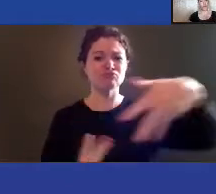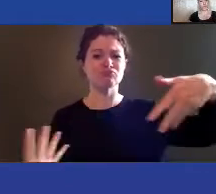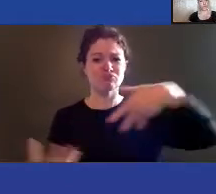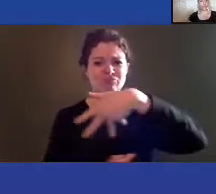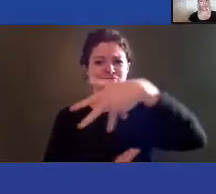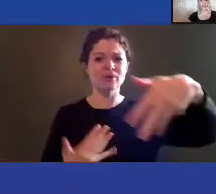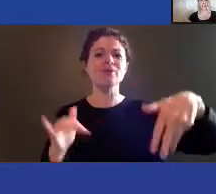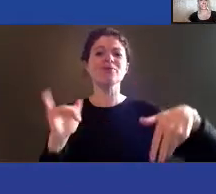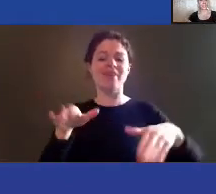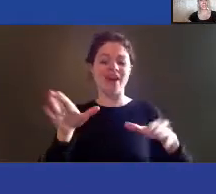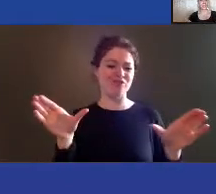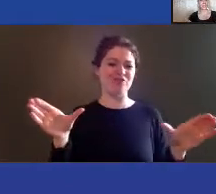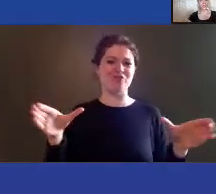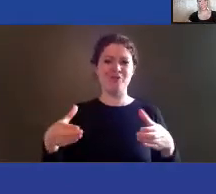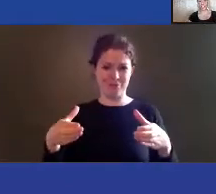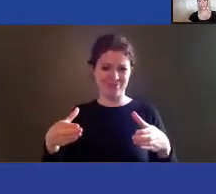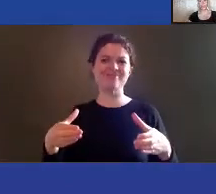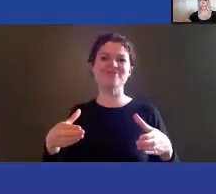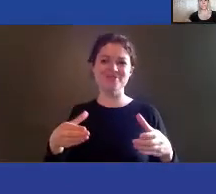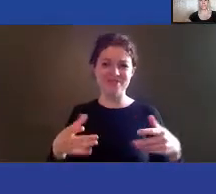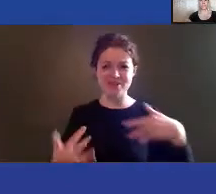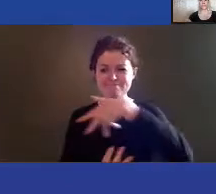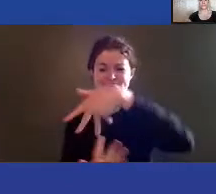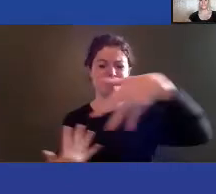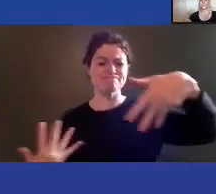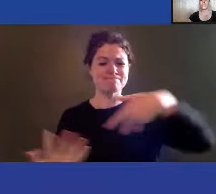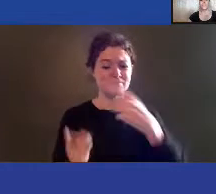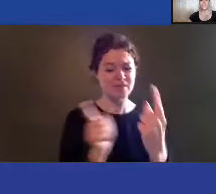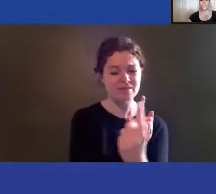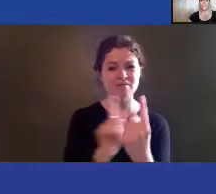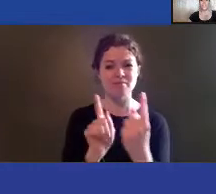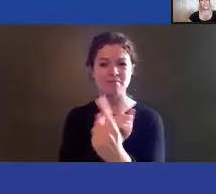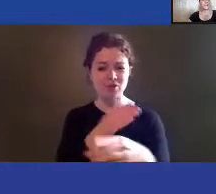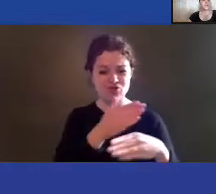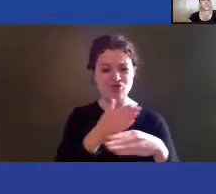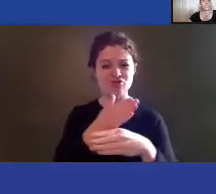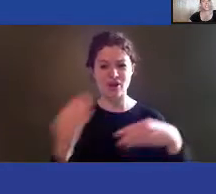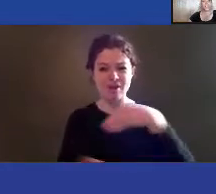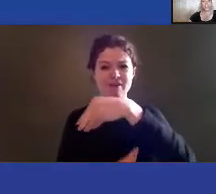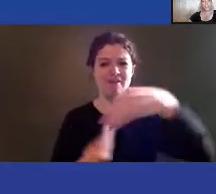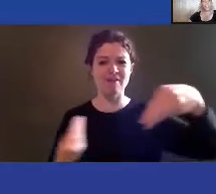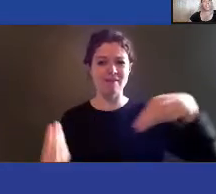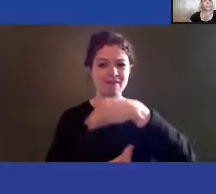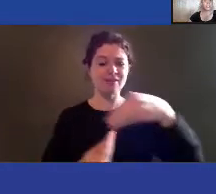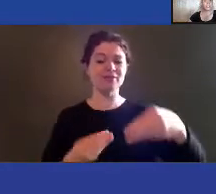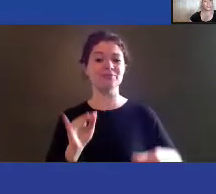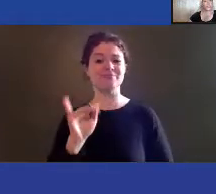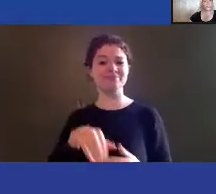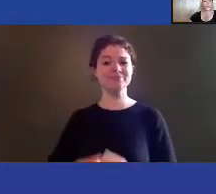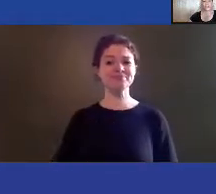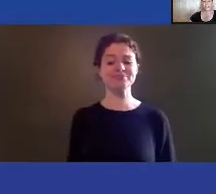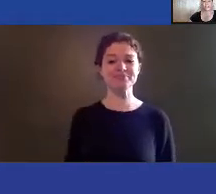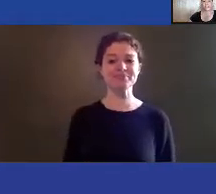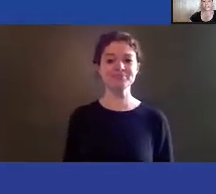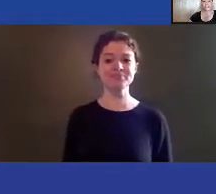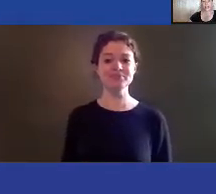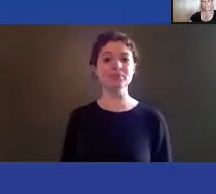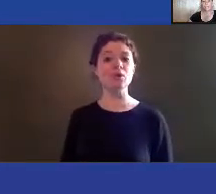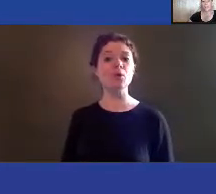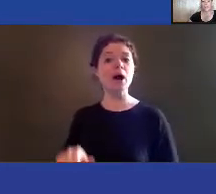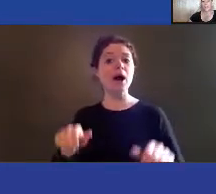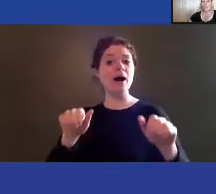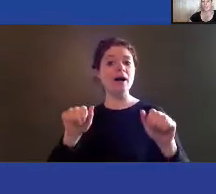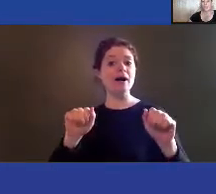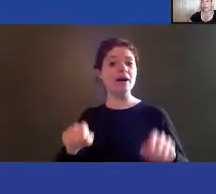this coalition-based advocacy and lobbying. Now, coalitions can often include individuals and organizations